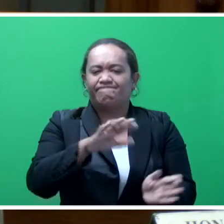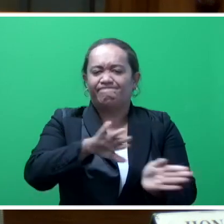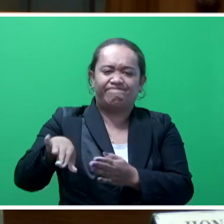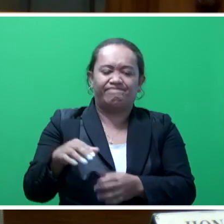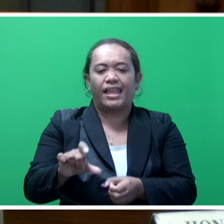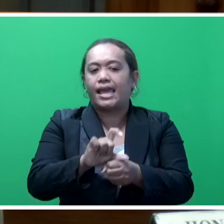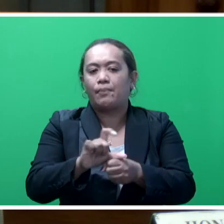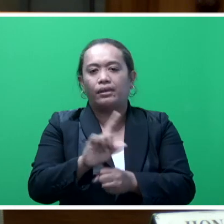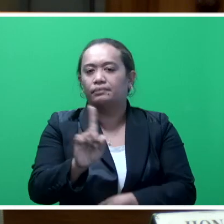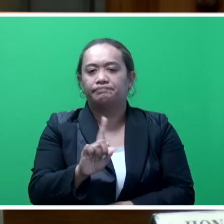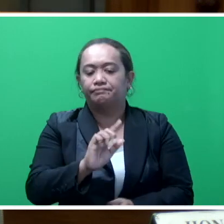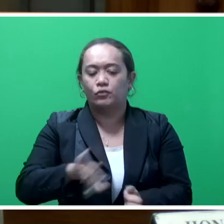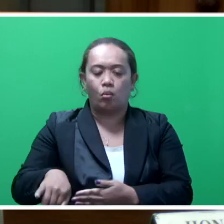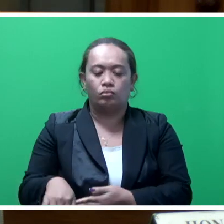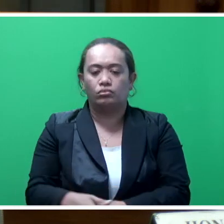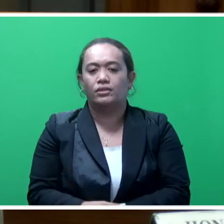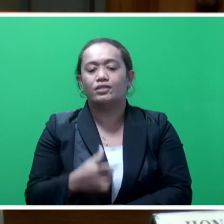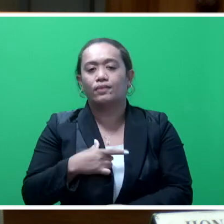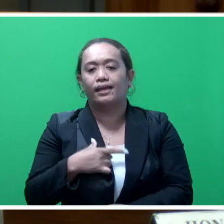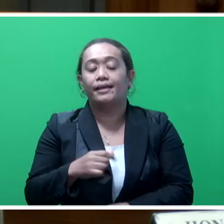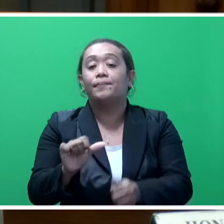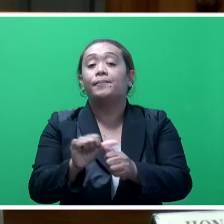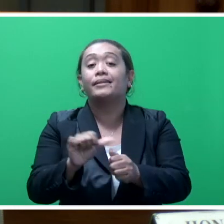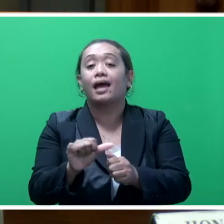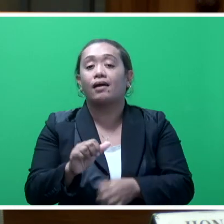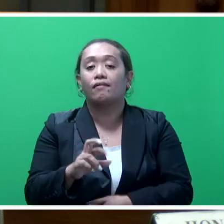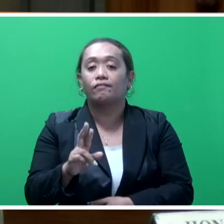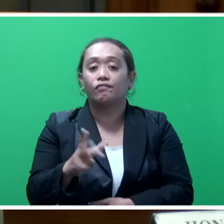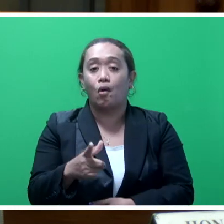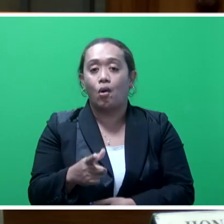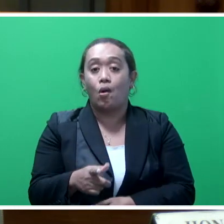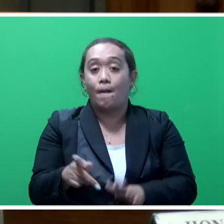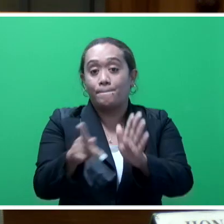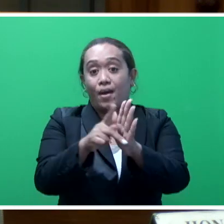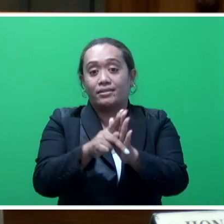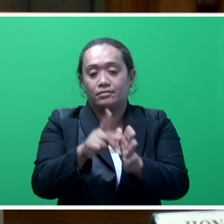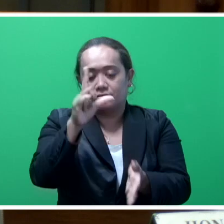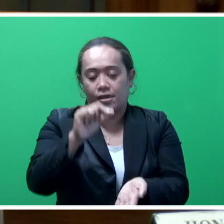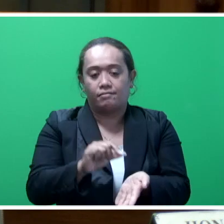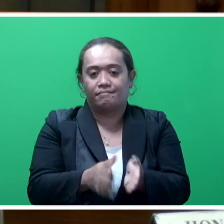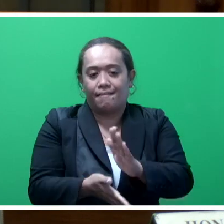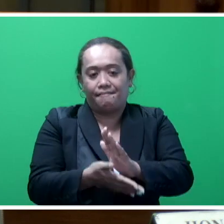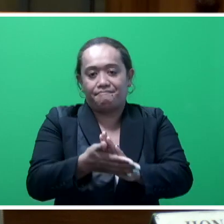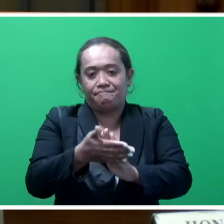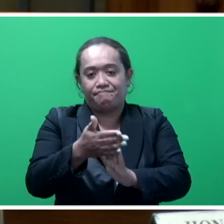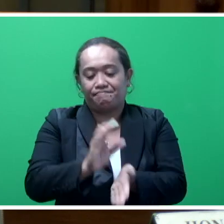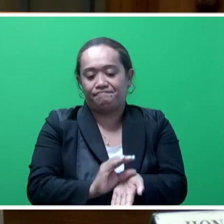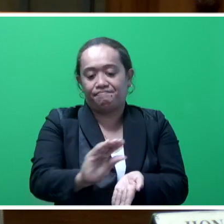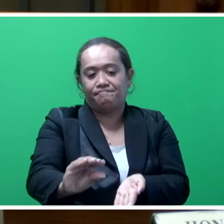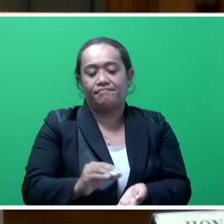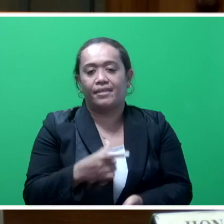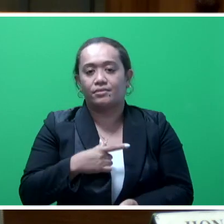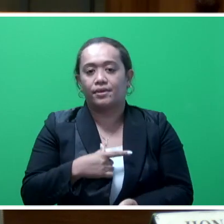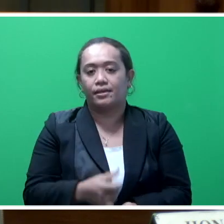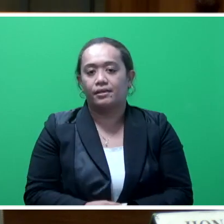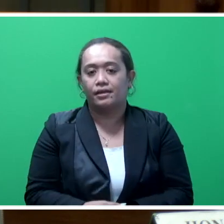of organic produce, Mr. Speaker, again will fetch premium price in the export market. So, Mr. Speaker said, in a nutshell, we